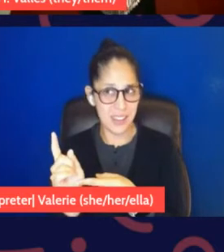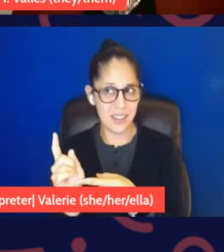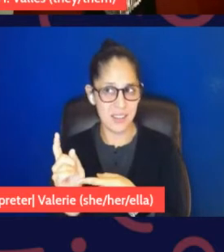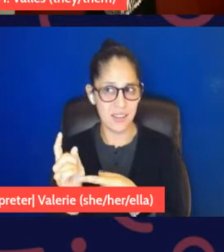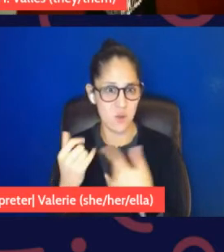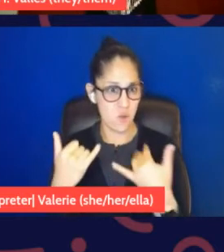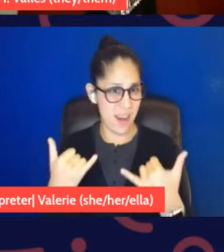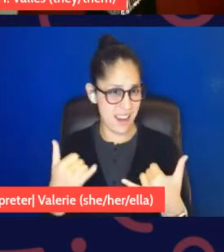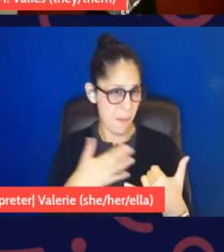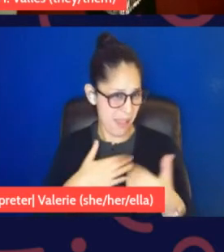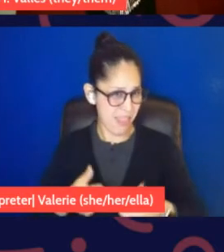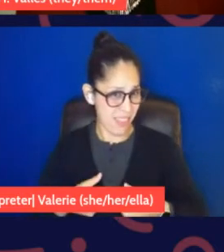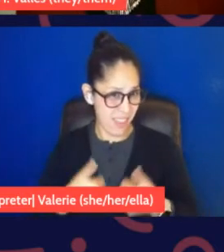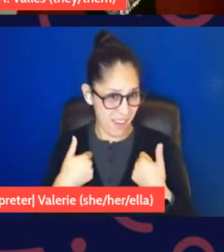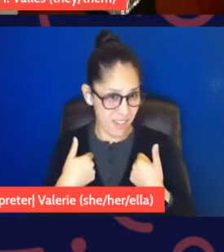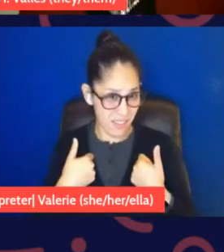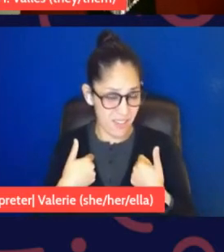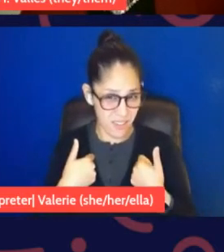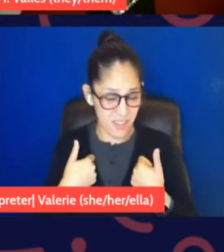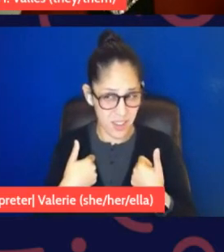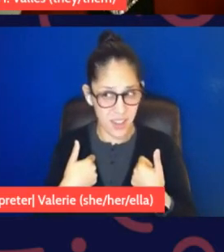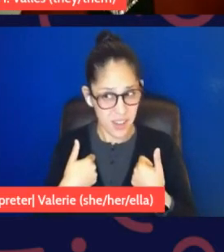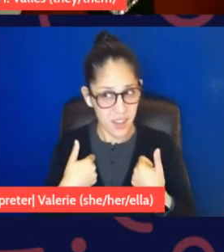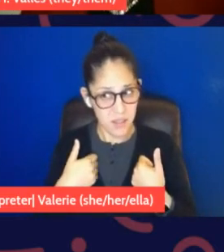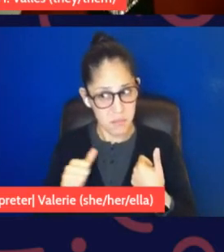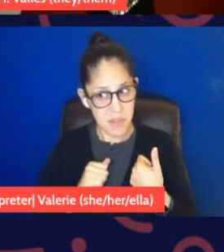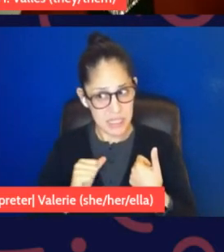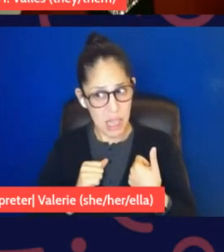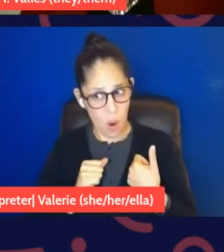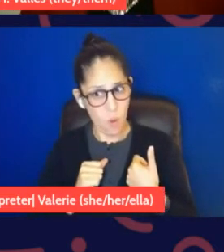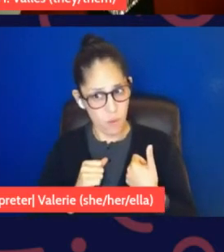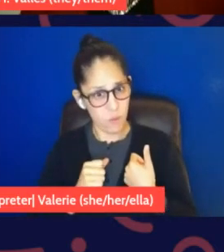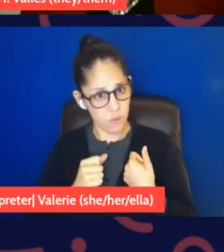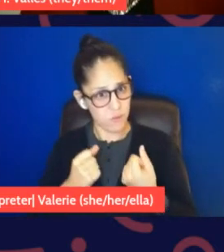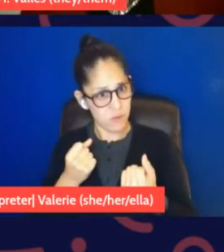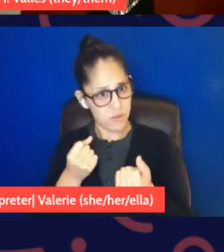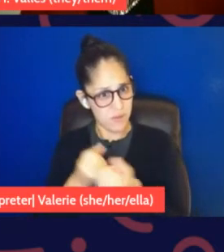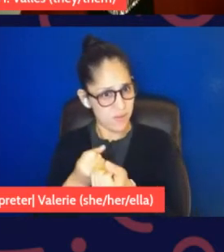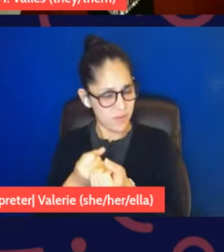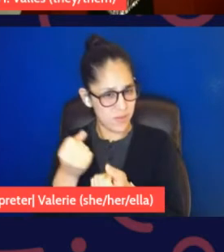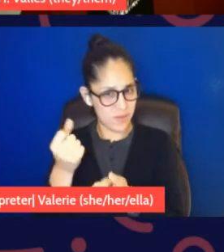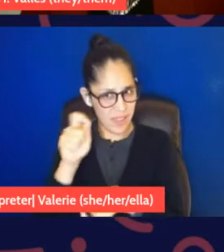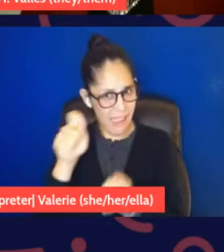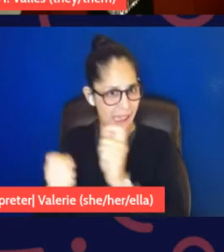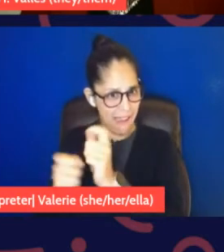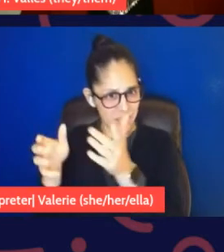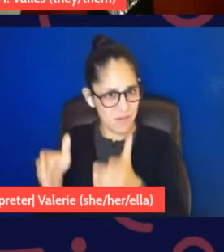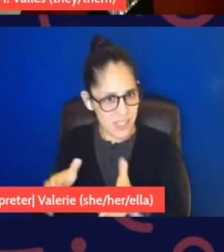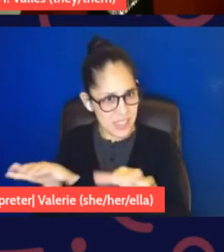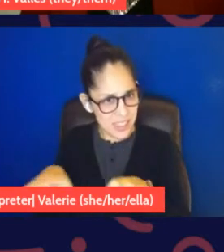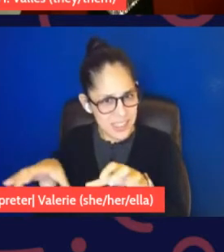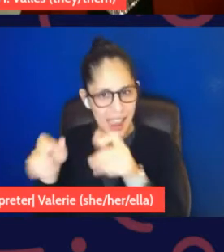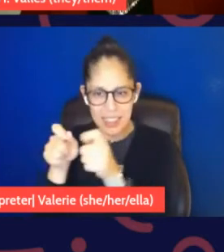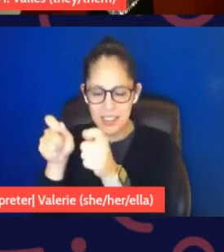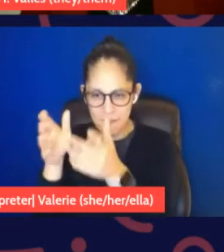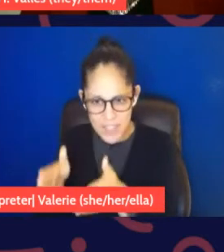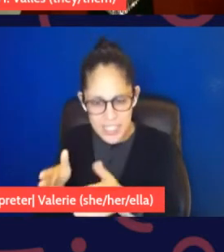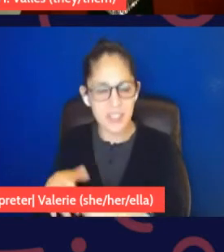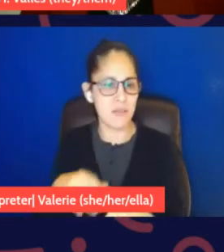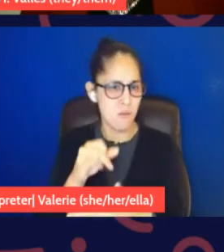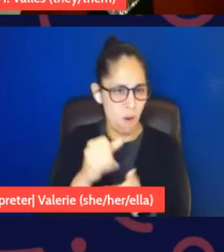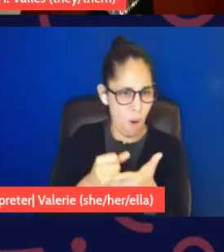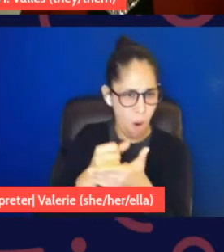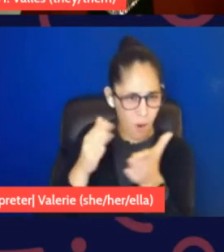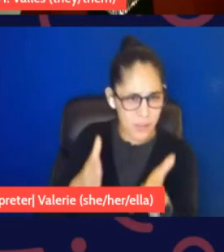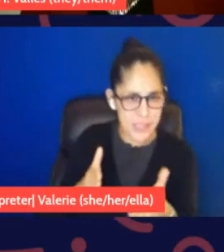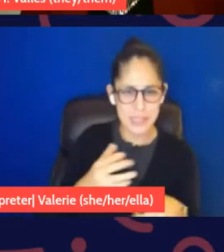in my life as an activist, as well as an artist, and as well as a producer, I feel